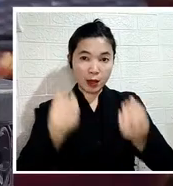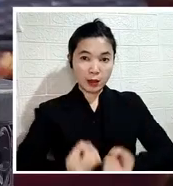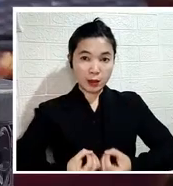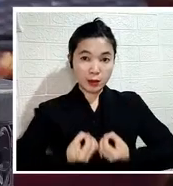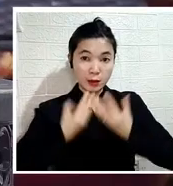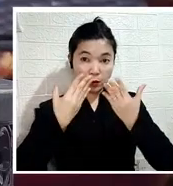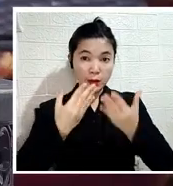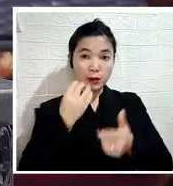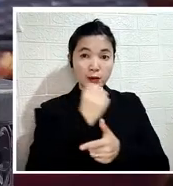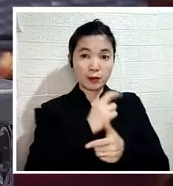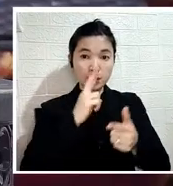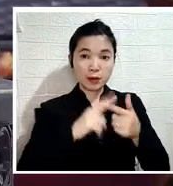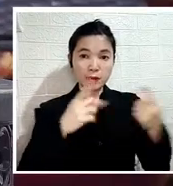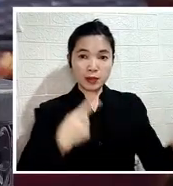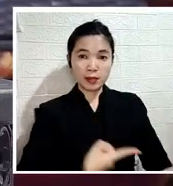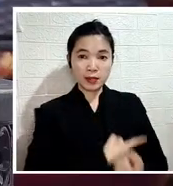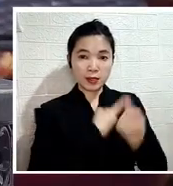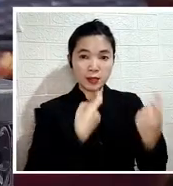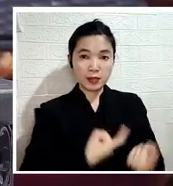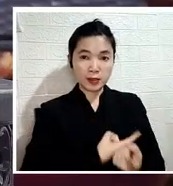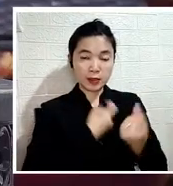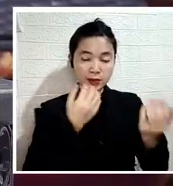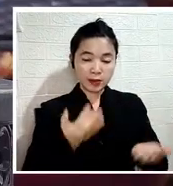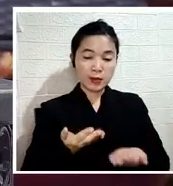Offerings you sought